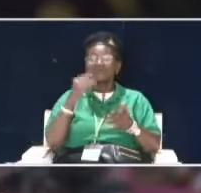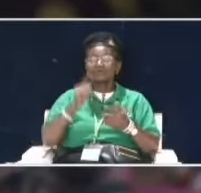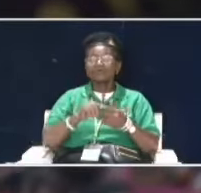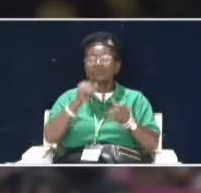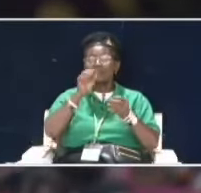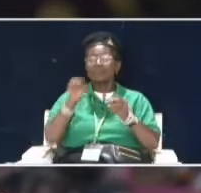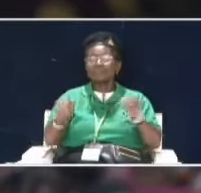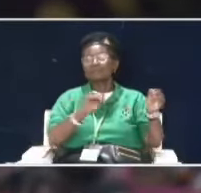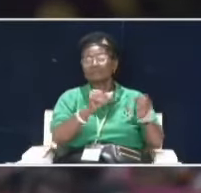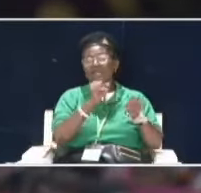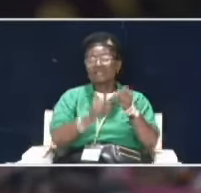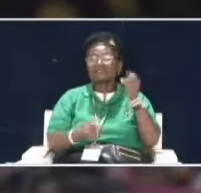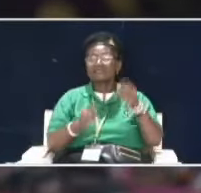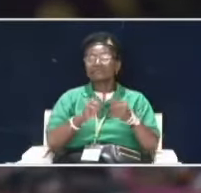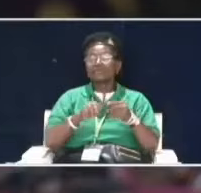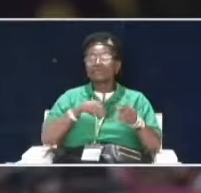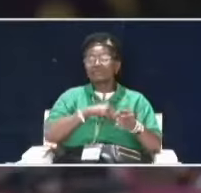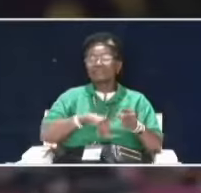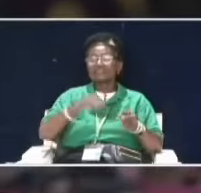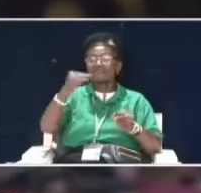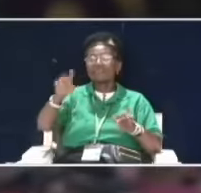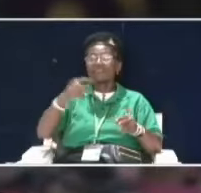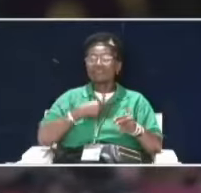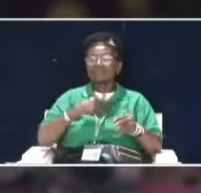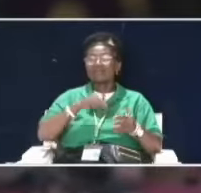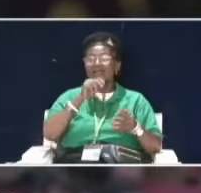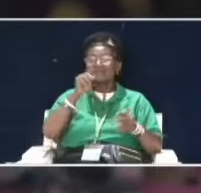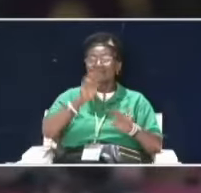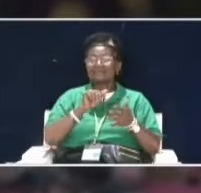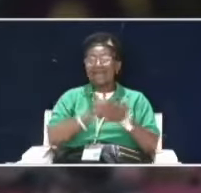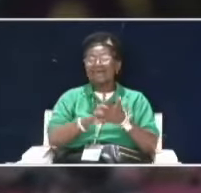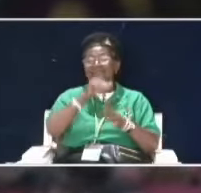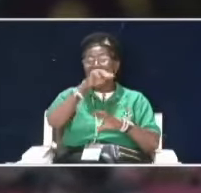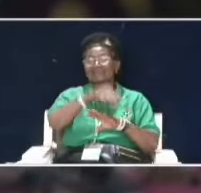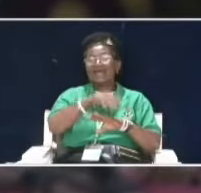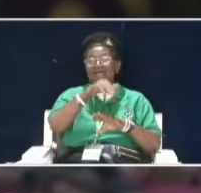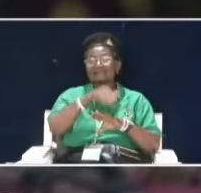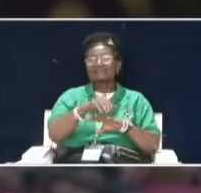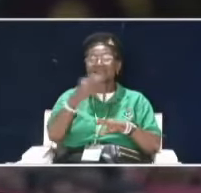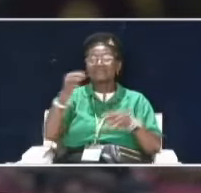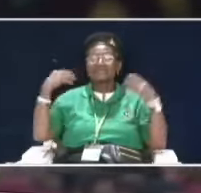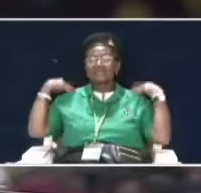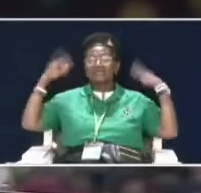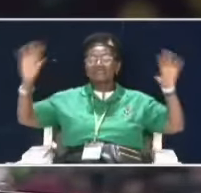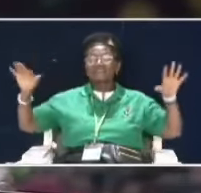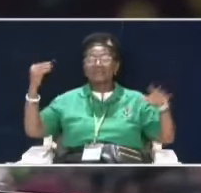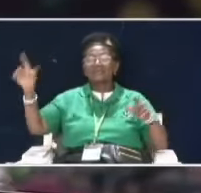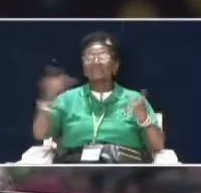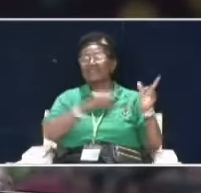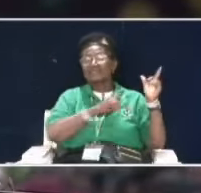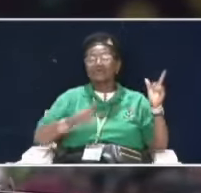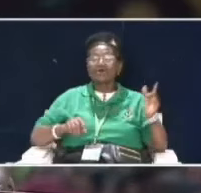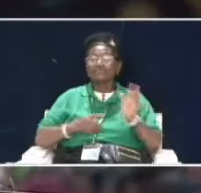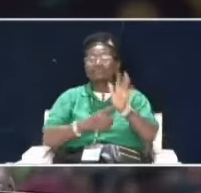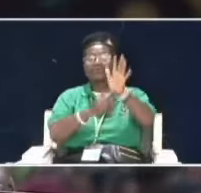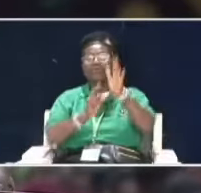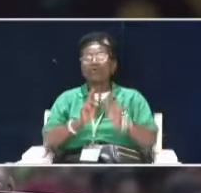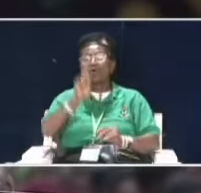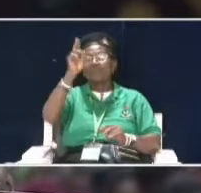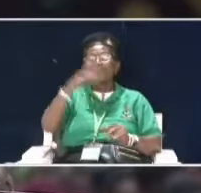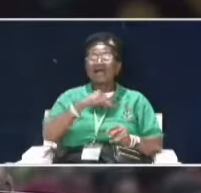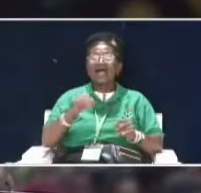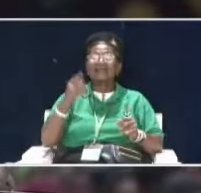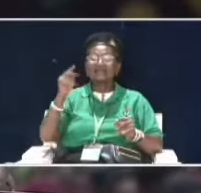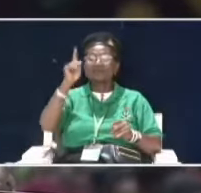ministry of Peter. But that night, the angel of the Lord showed up, and